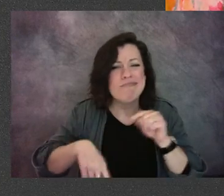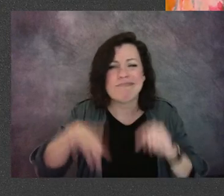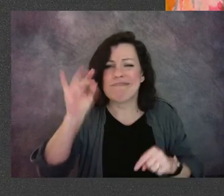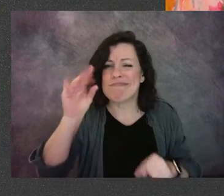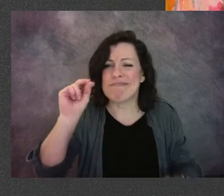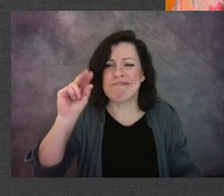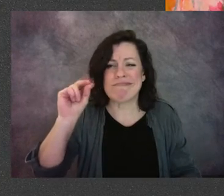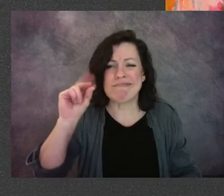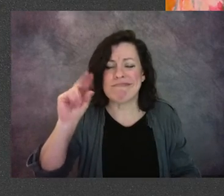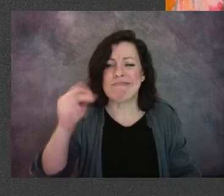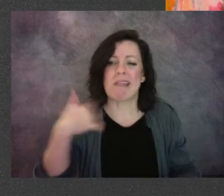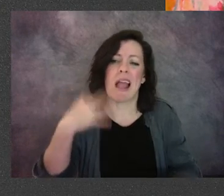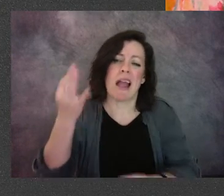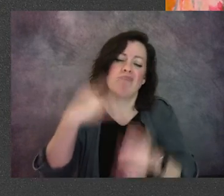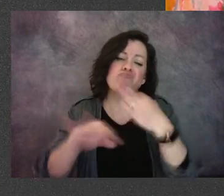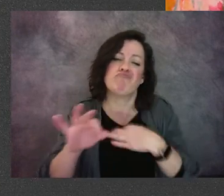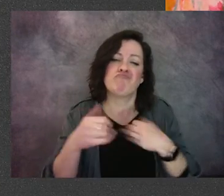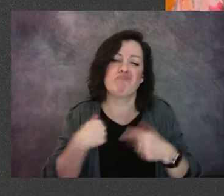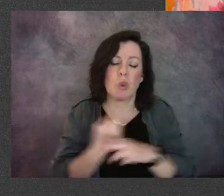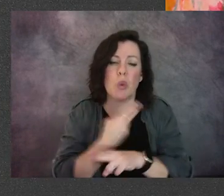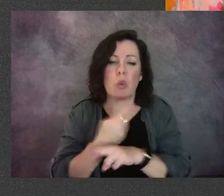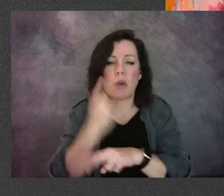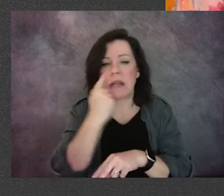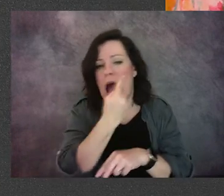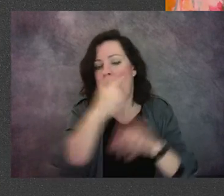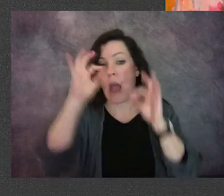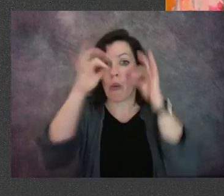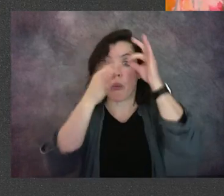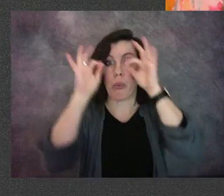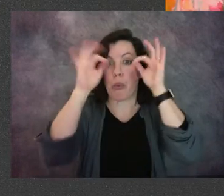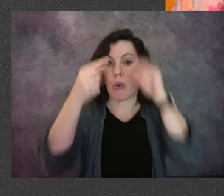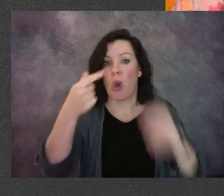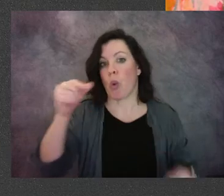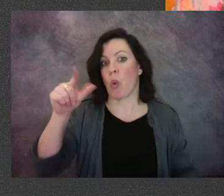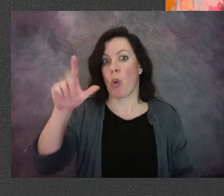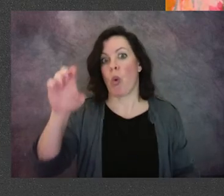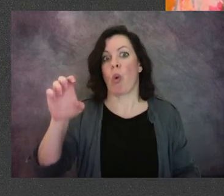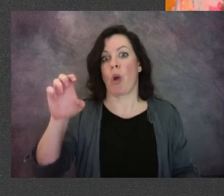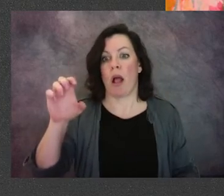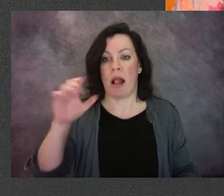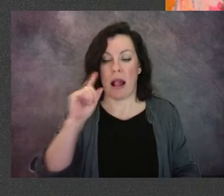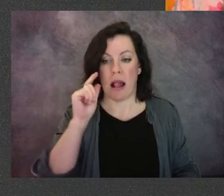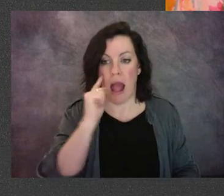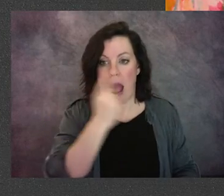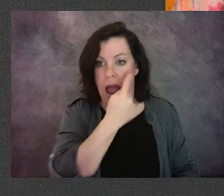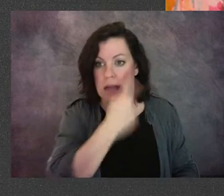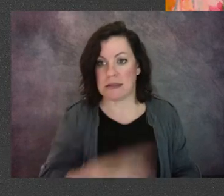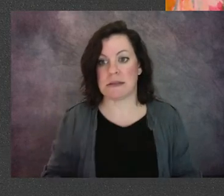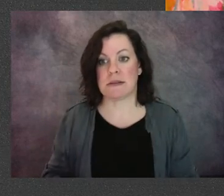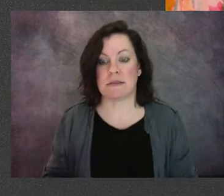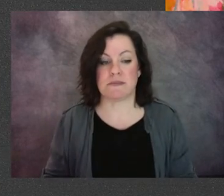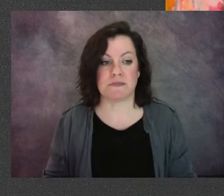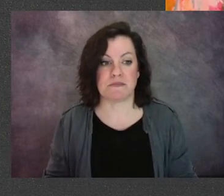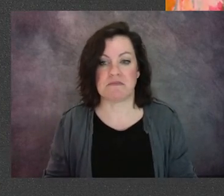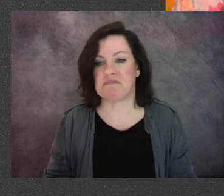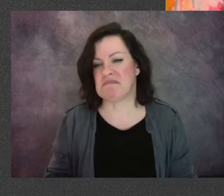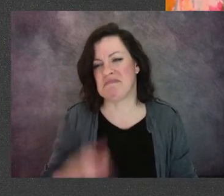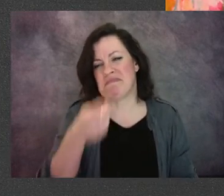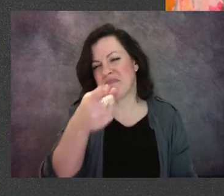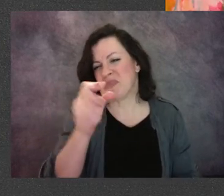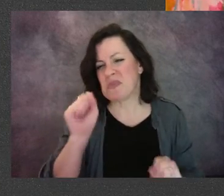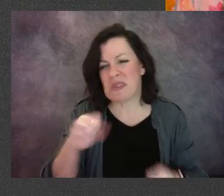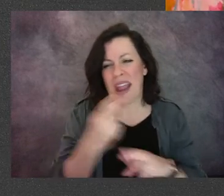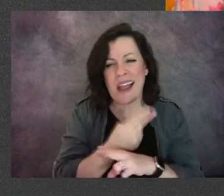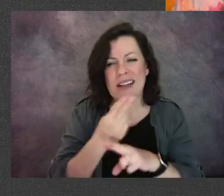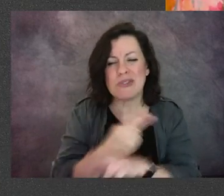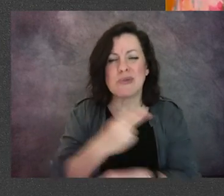any acorns, but I do have some googly eyes, so I could use those. But maybe you have some of those acorn caps or